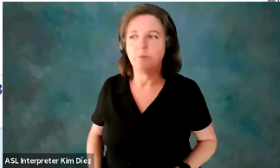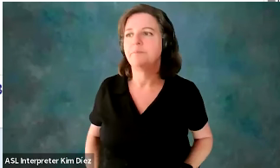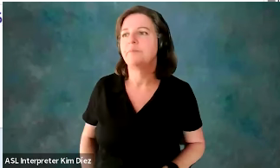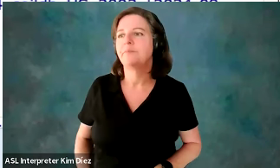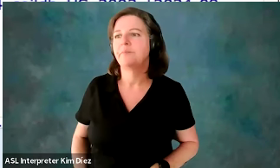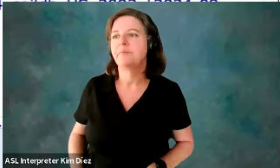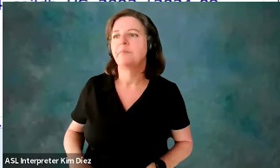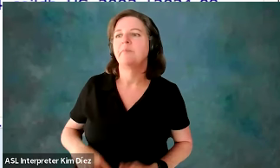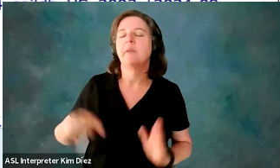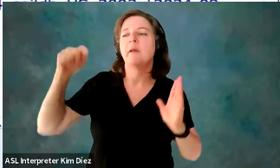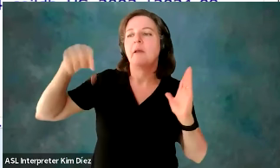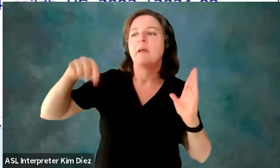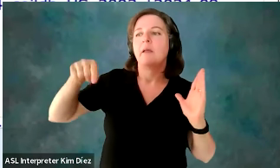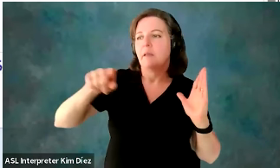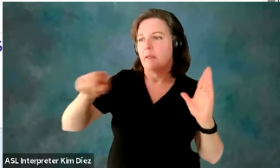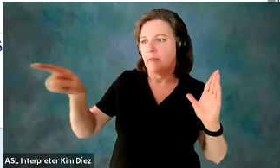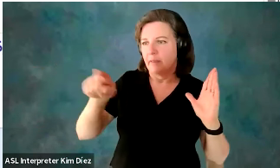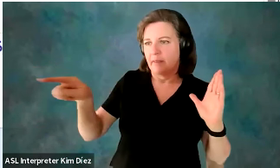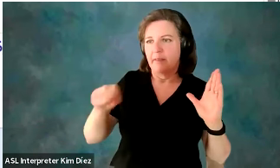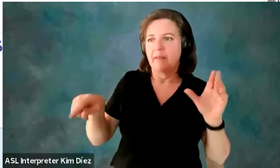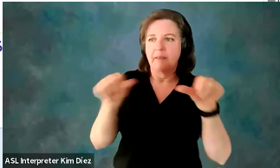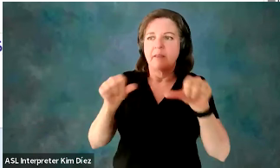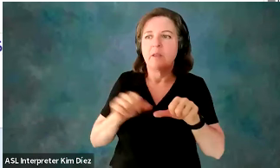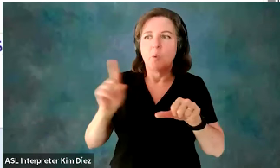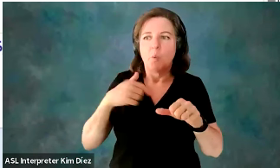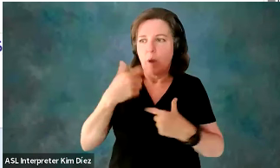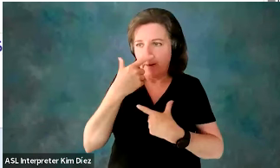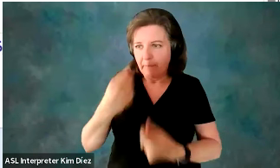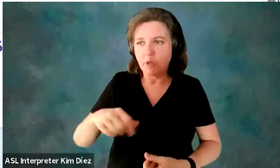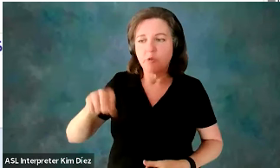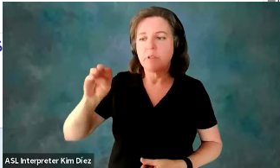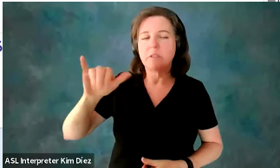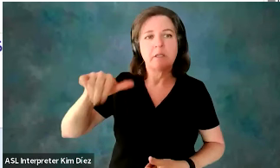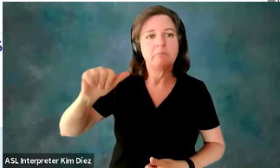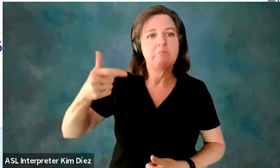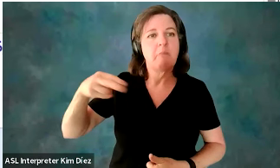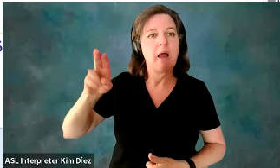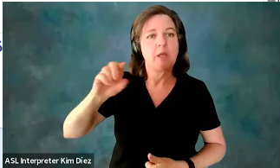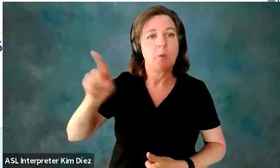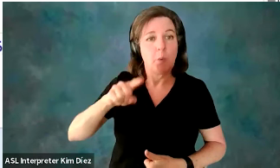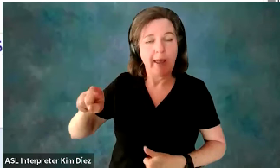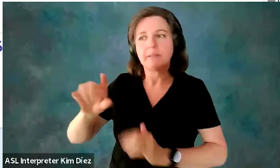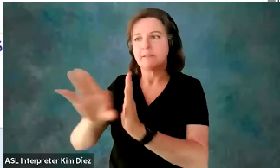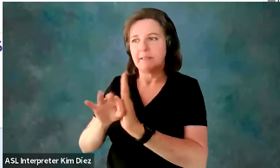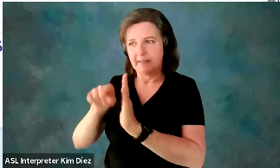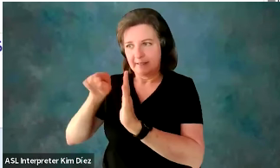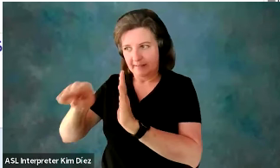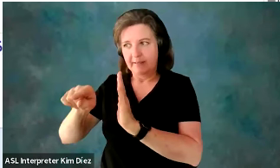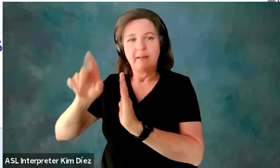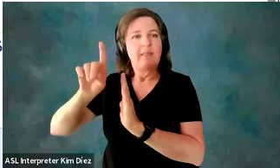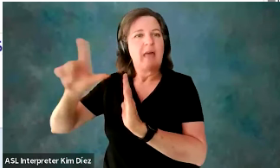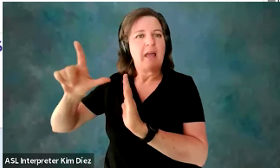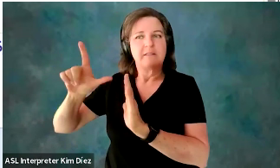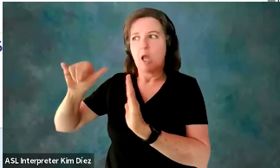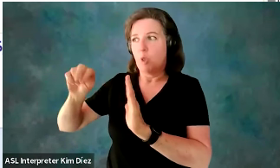choose the soil survey area that I'm interested in. Right here, let's say that it's a Mayagüez area. I'm going